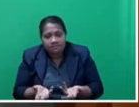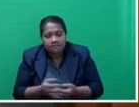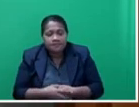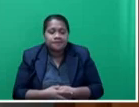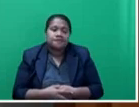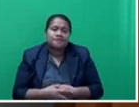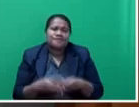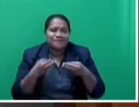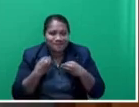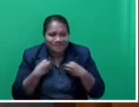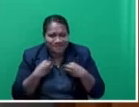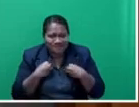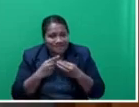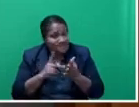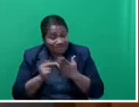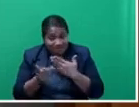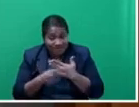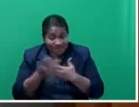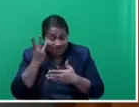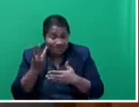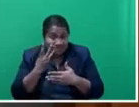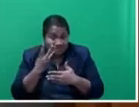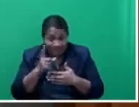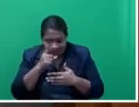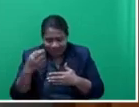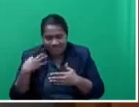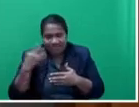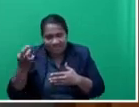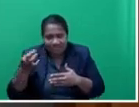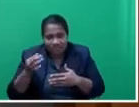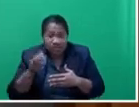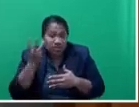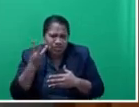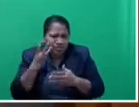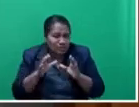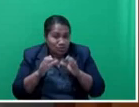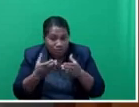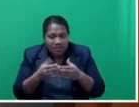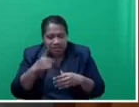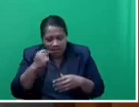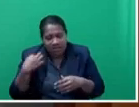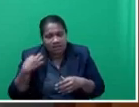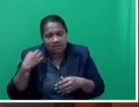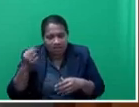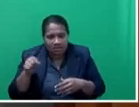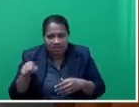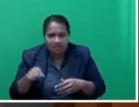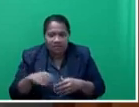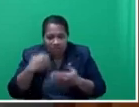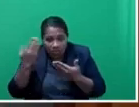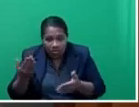medium enterprises or projects that women could apply for, or women's group could apply for, Honorable